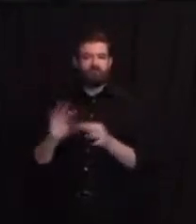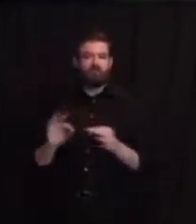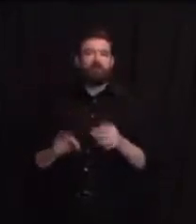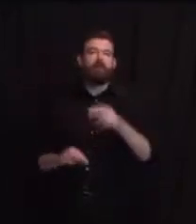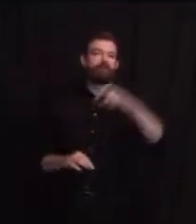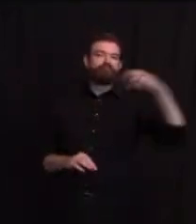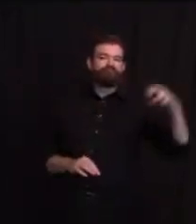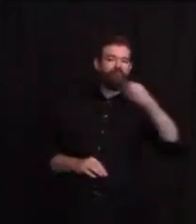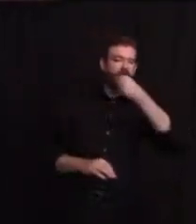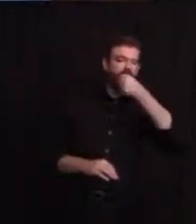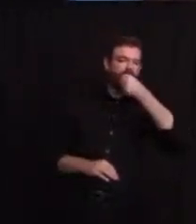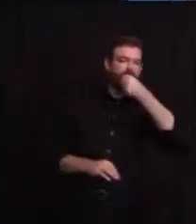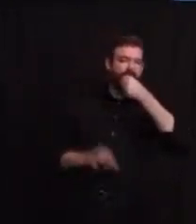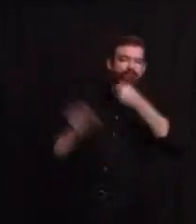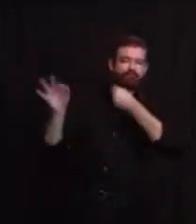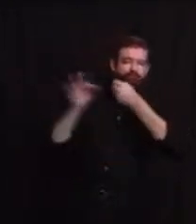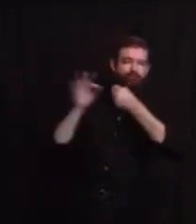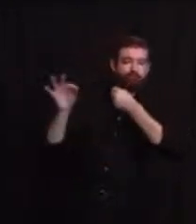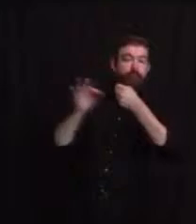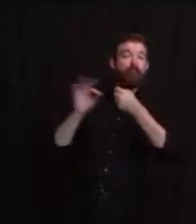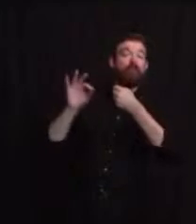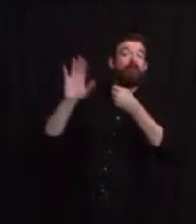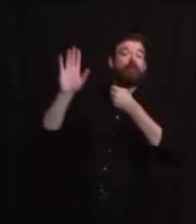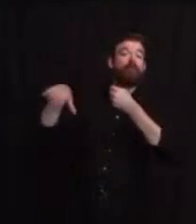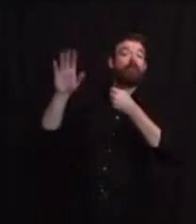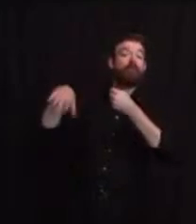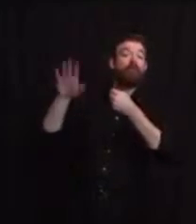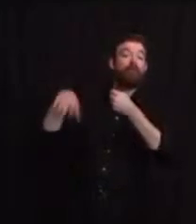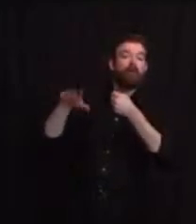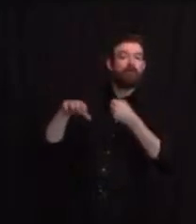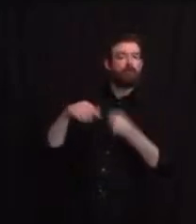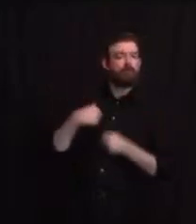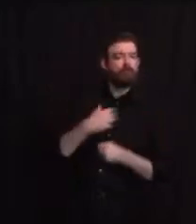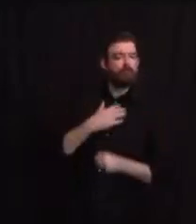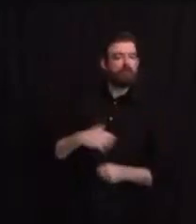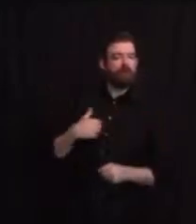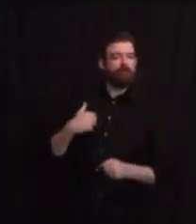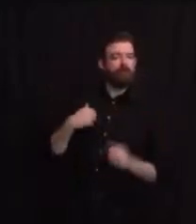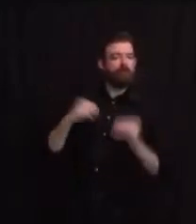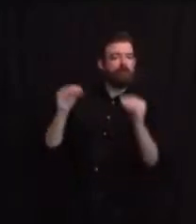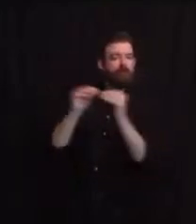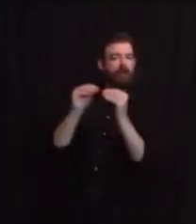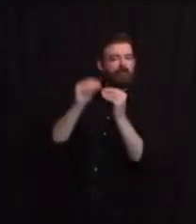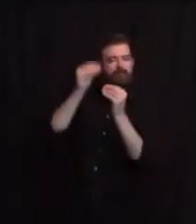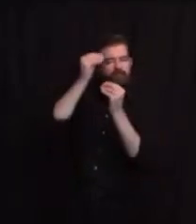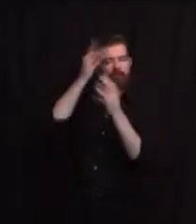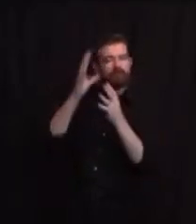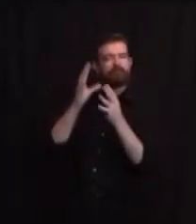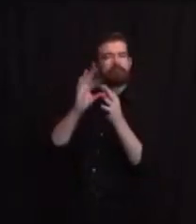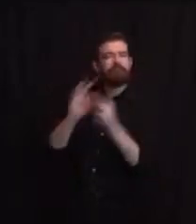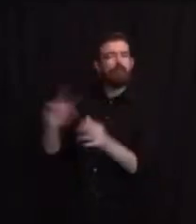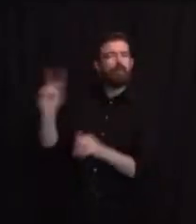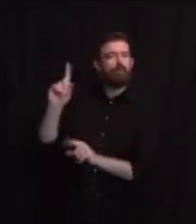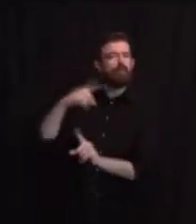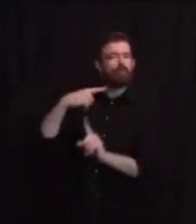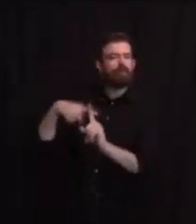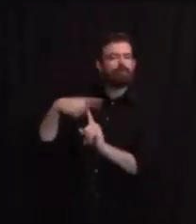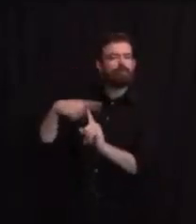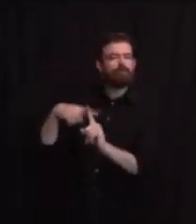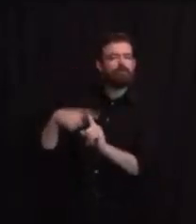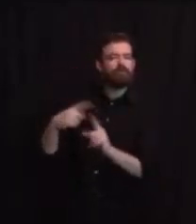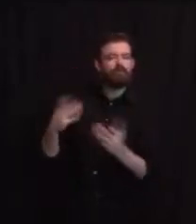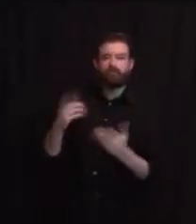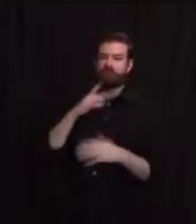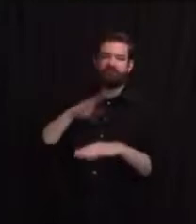quite as much information as we would like on all the new cases. With cases in well over 100,000 at this point, not everyone has